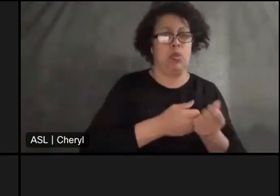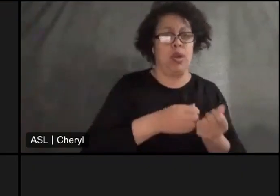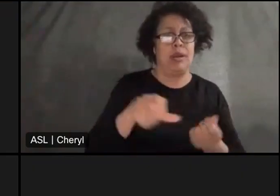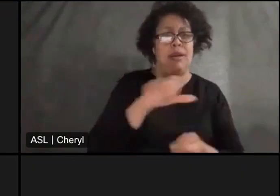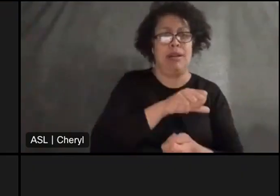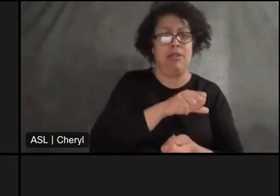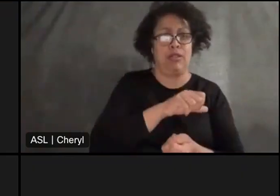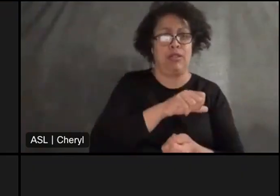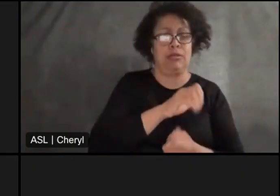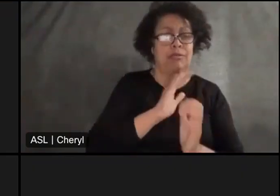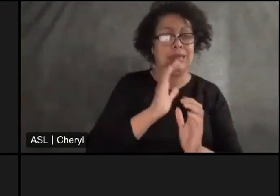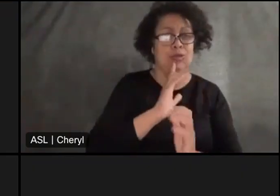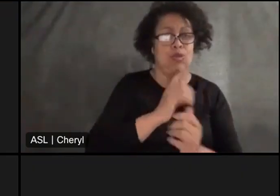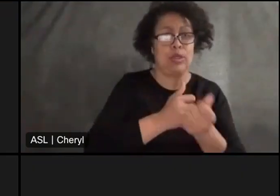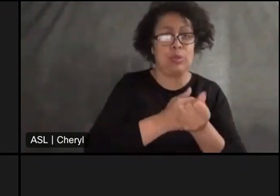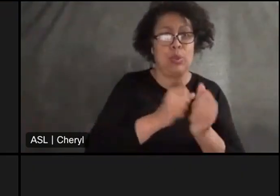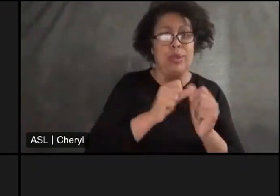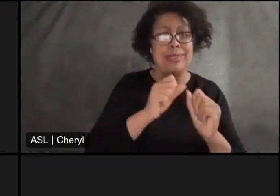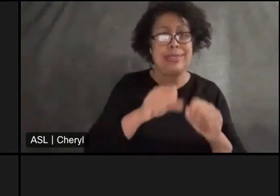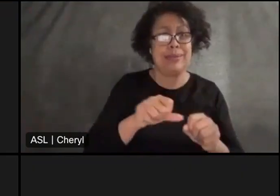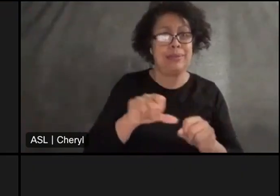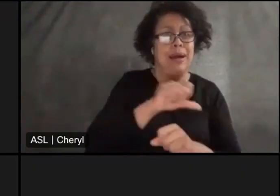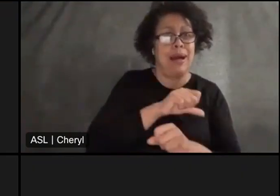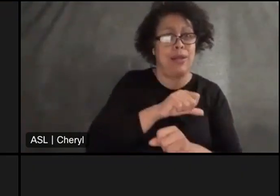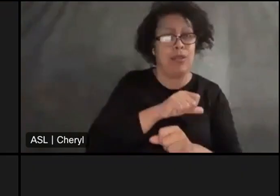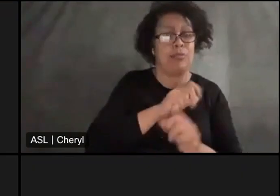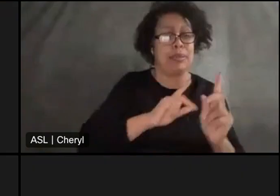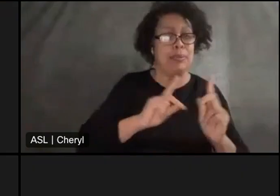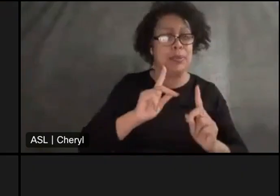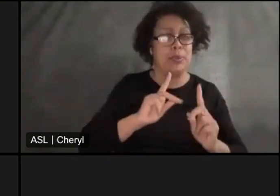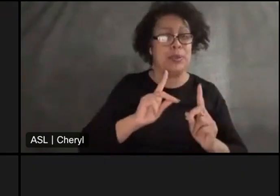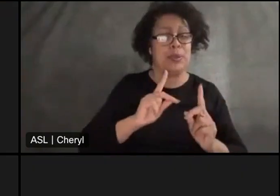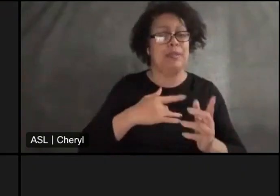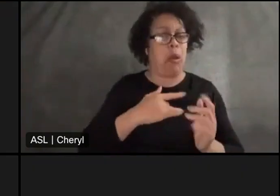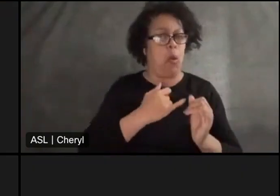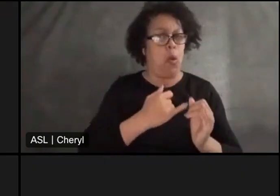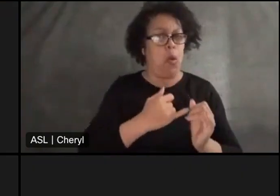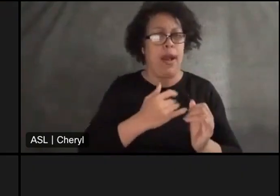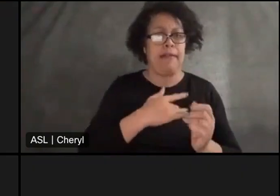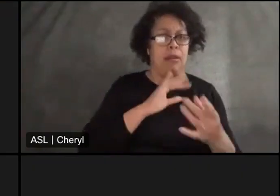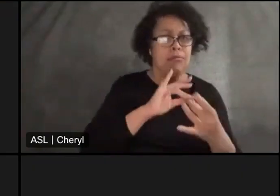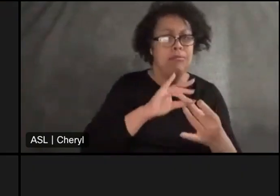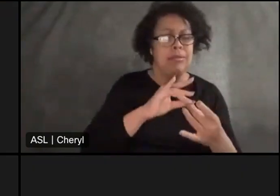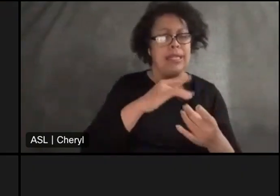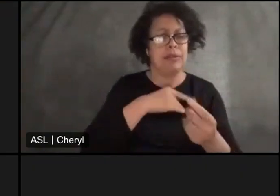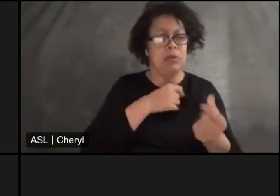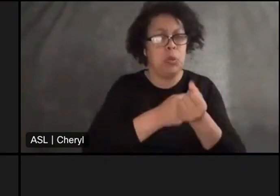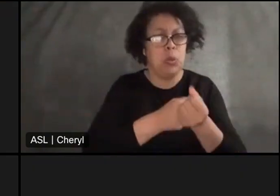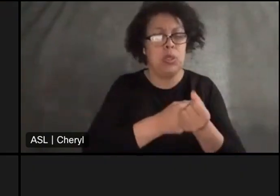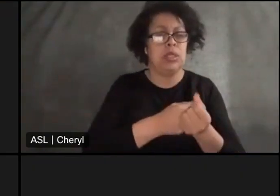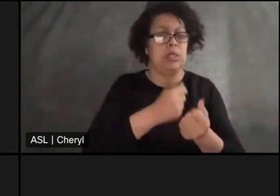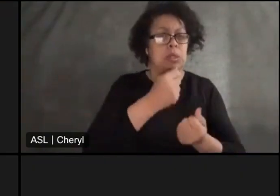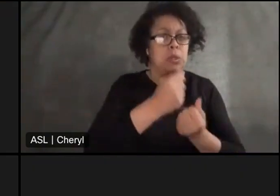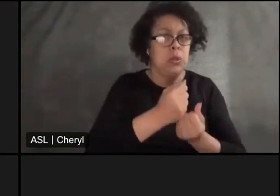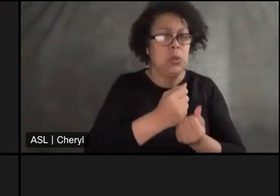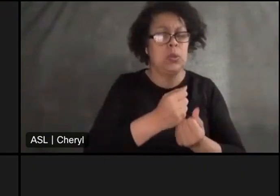support systems with individuals that we may relate to or are able to provide that support that